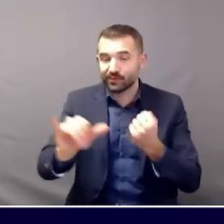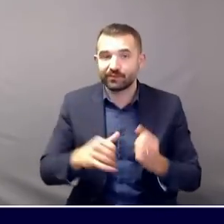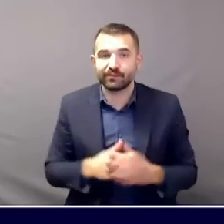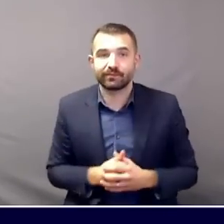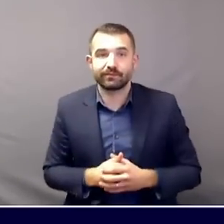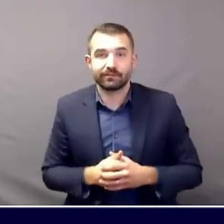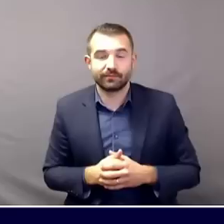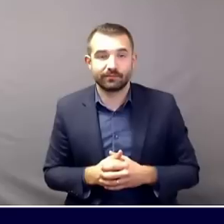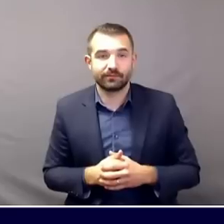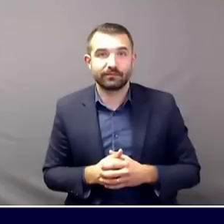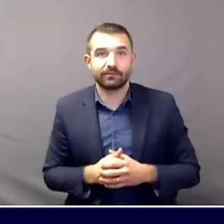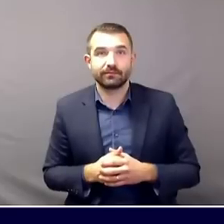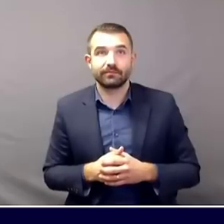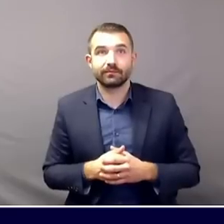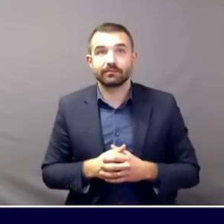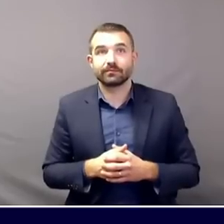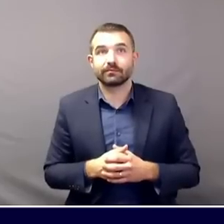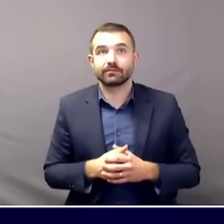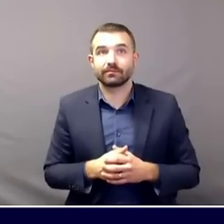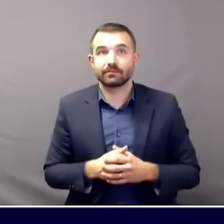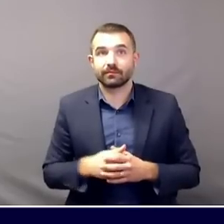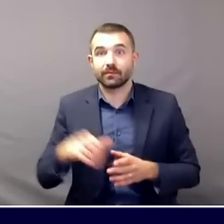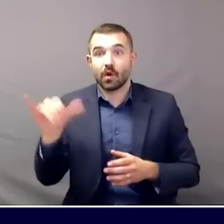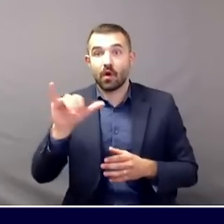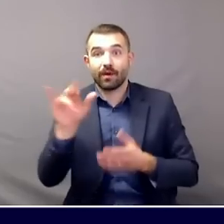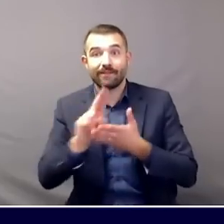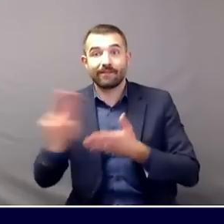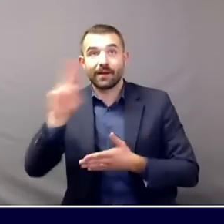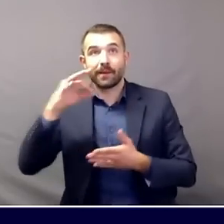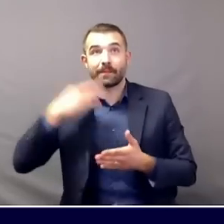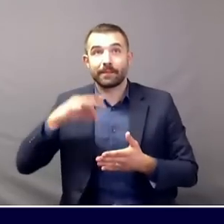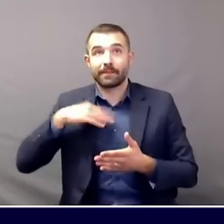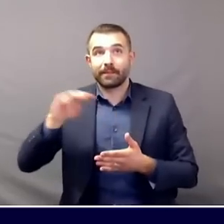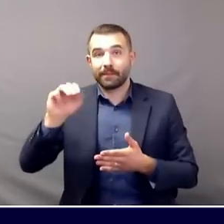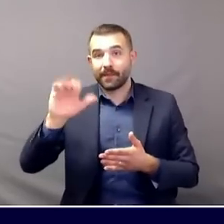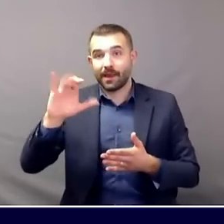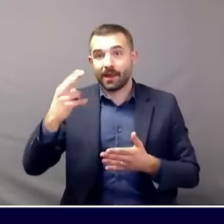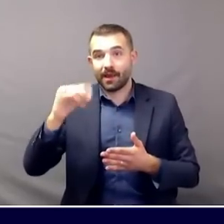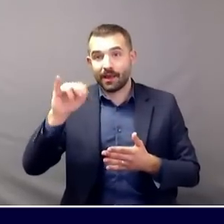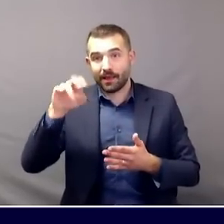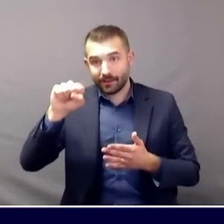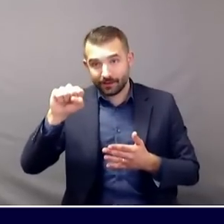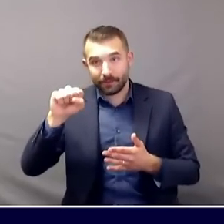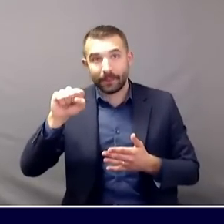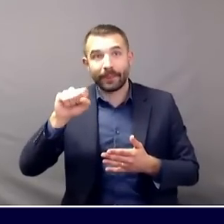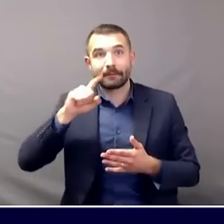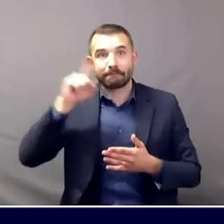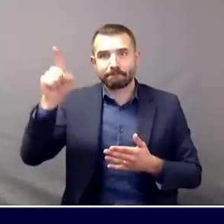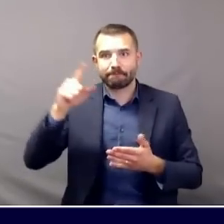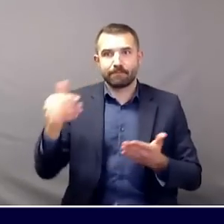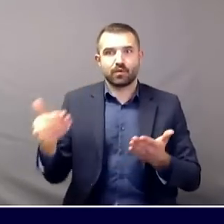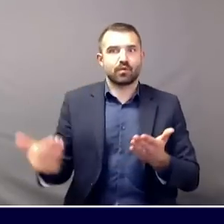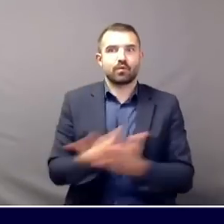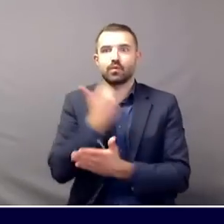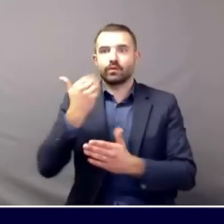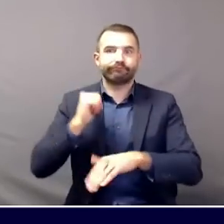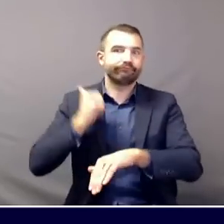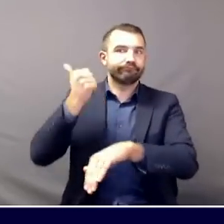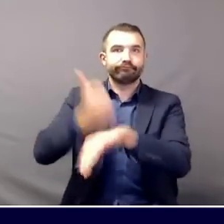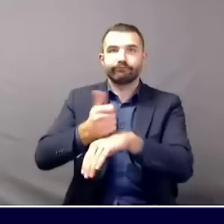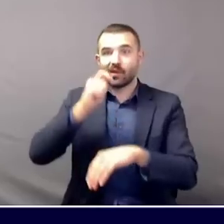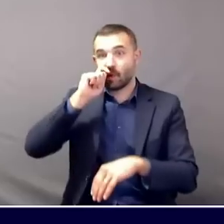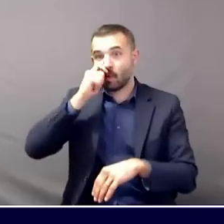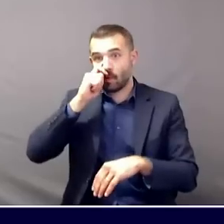Additionally, the University of Maine at Machias is becoming the Maine Department of Health and Human Services' newest swab and send. It will provide